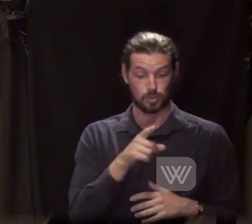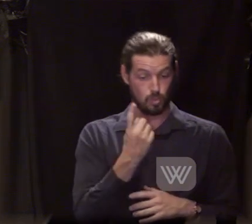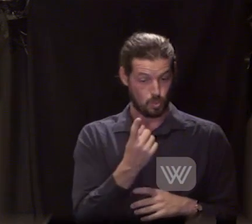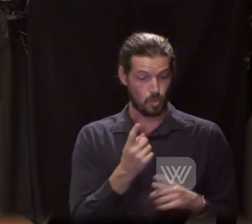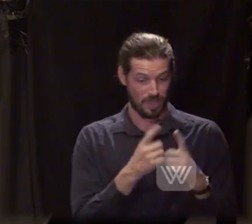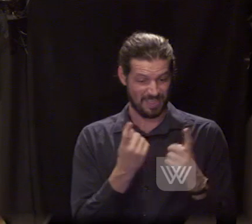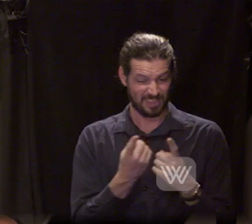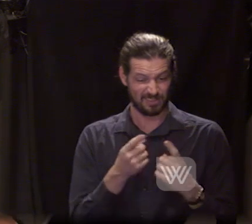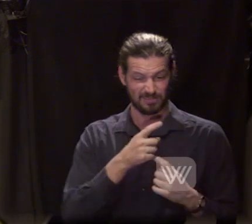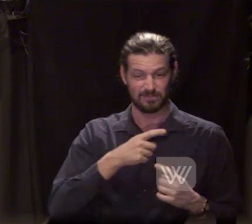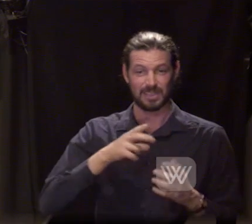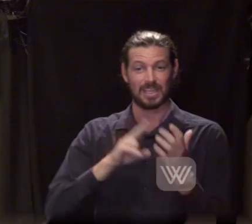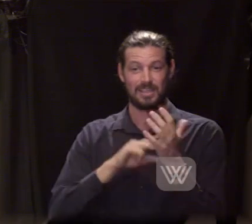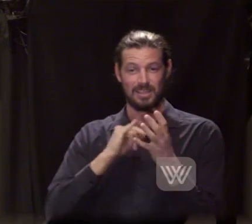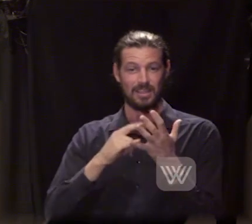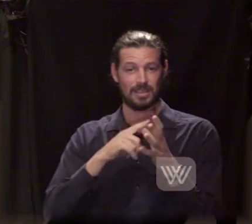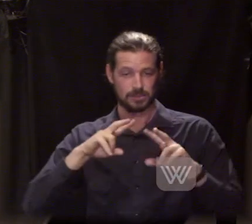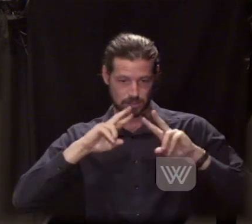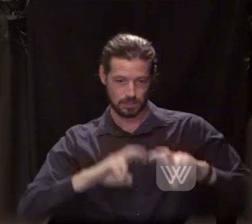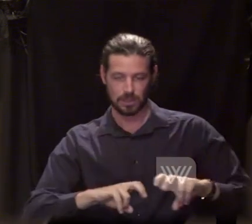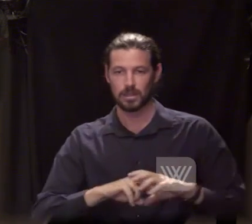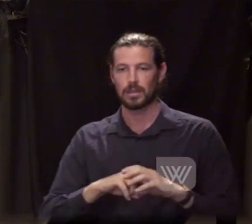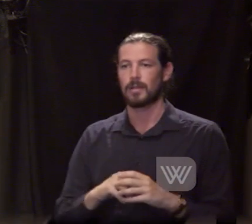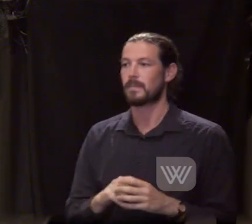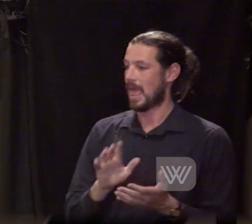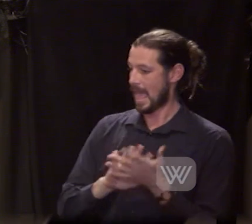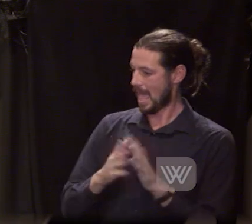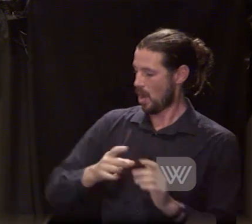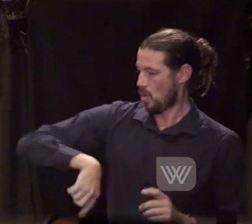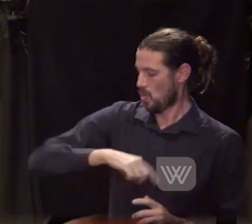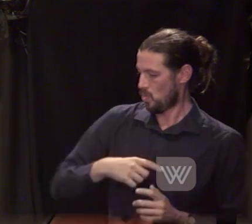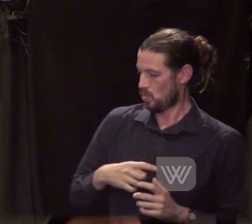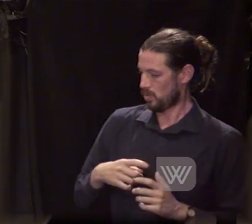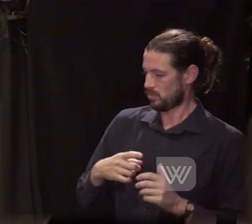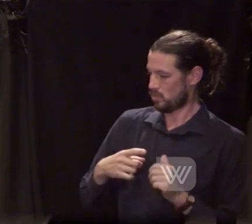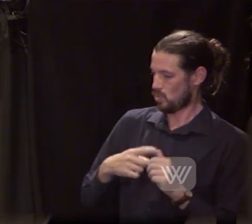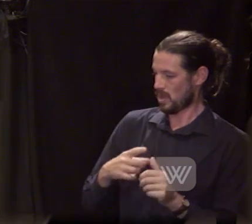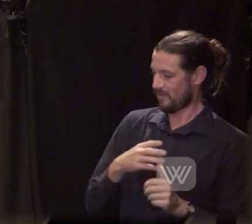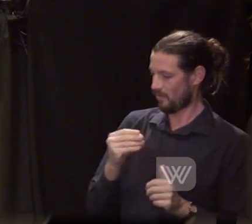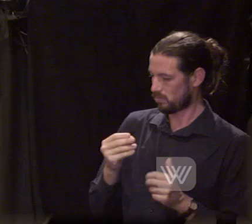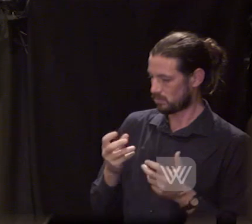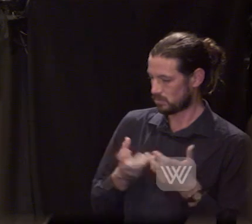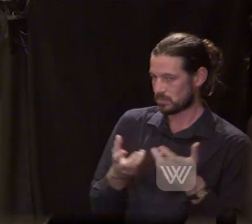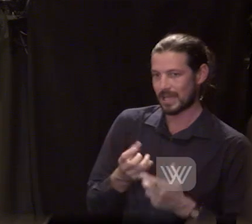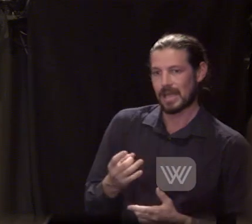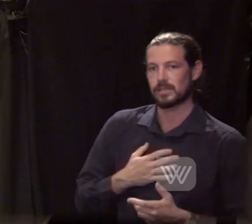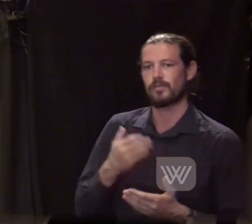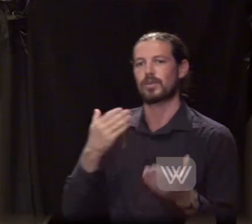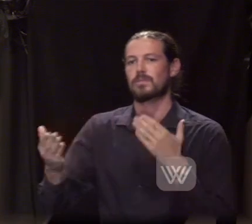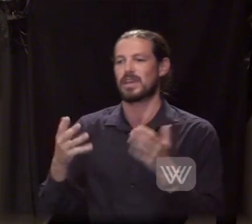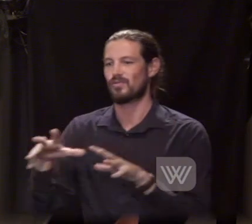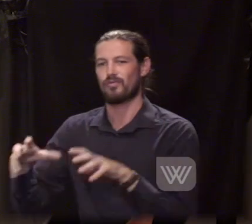at High Seas, is to see how we would react to cooking our own meals versus eating freeze-dried gunk all the time.